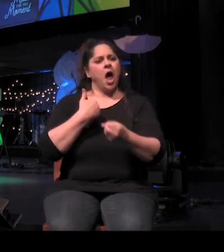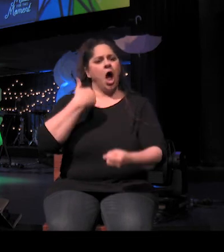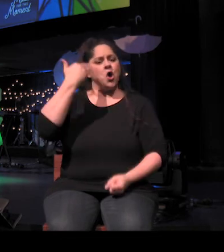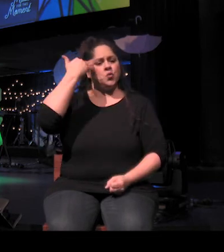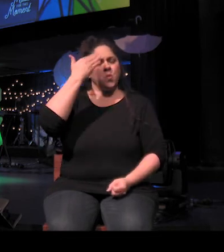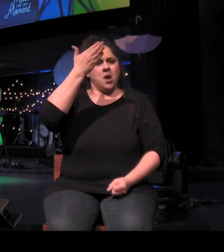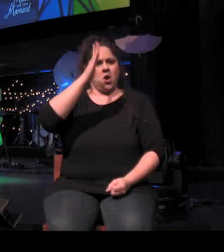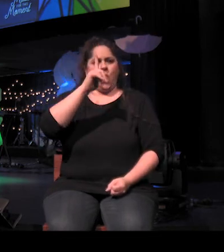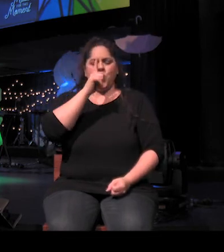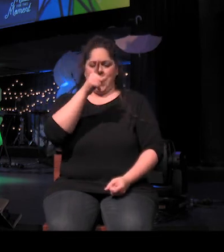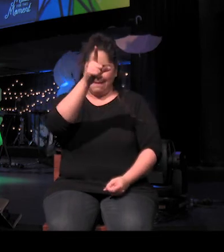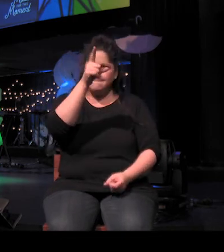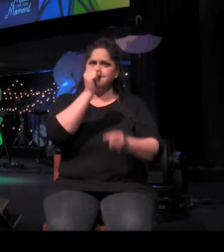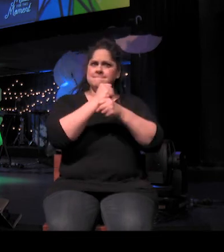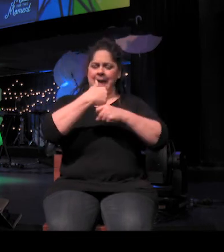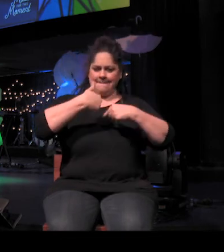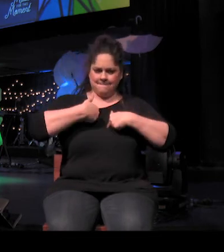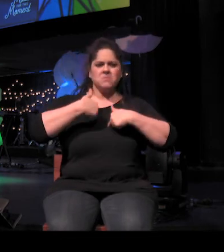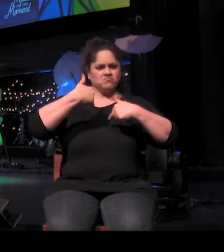you to be.